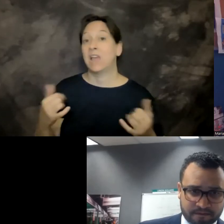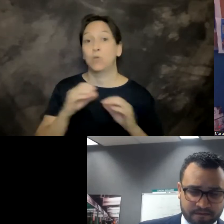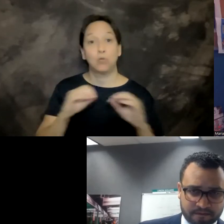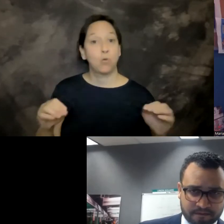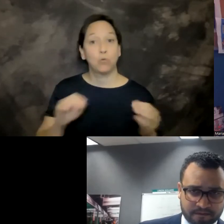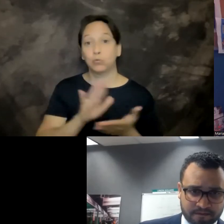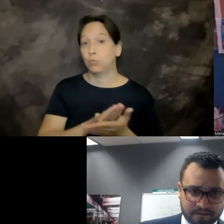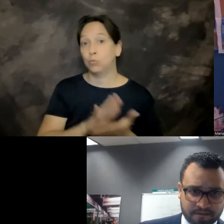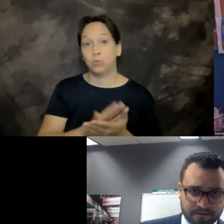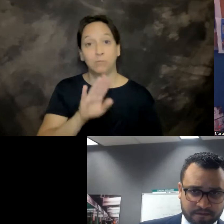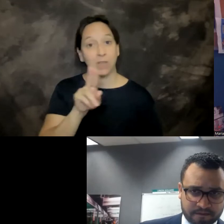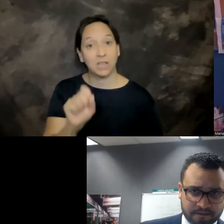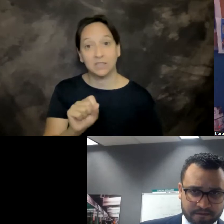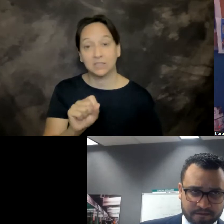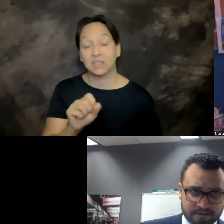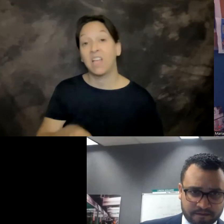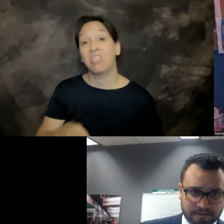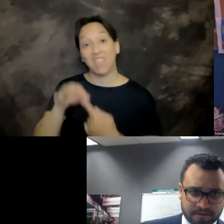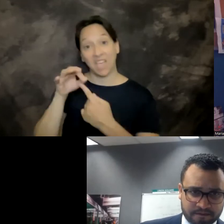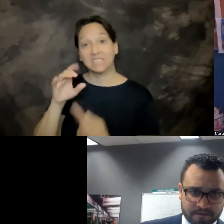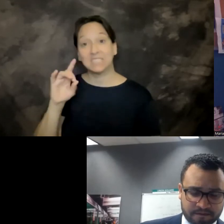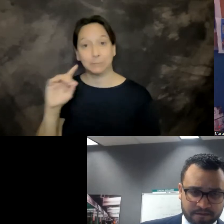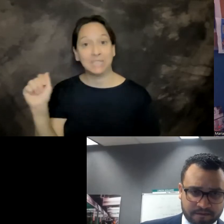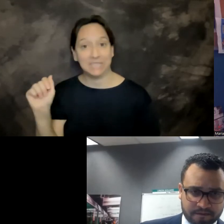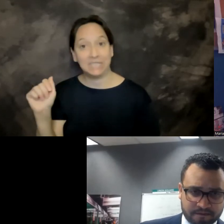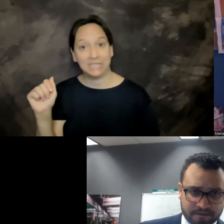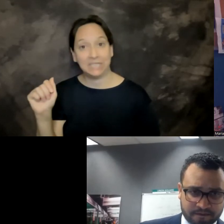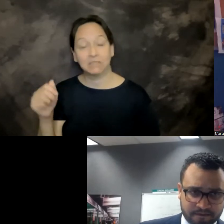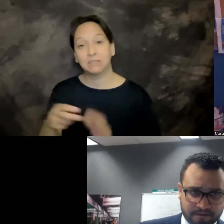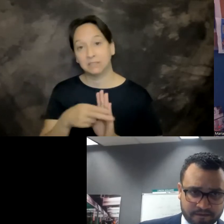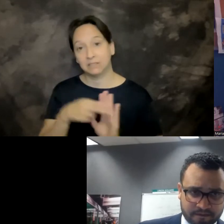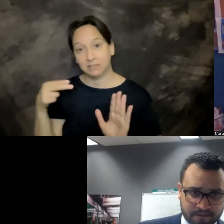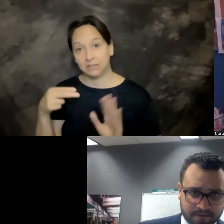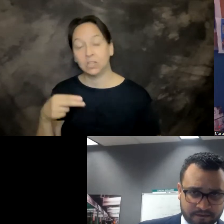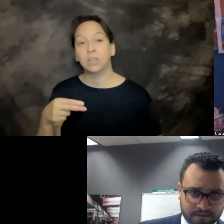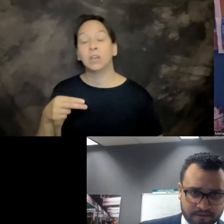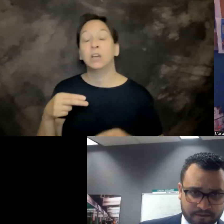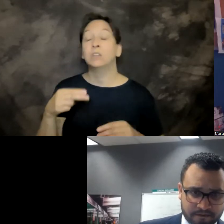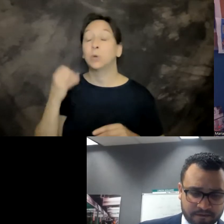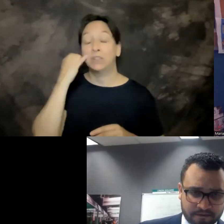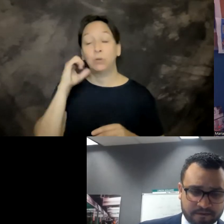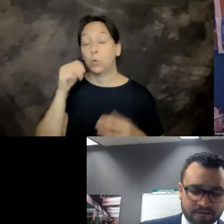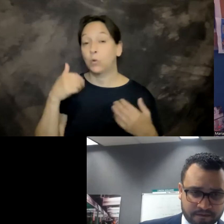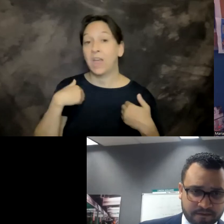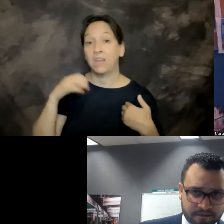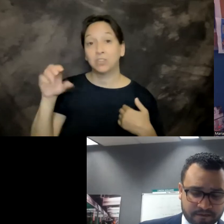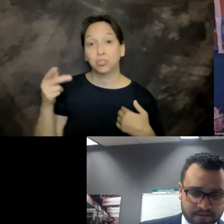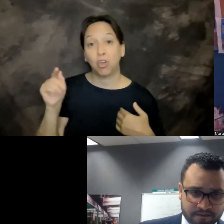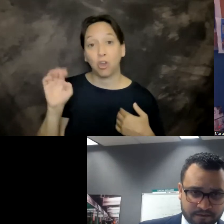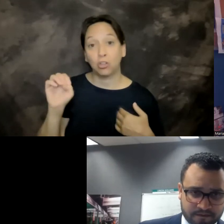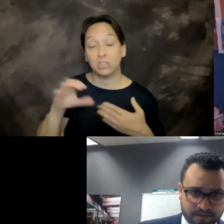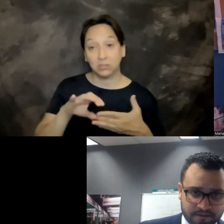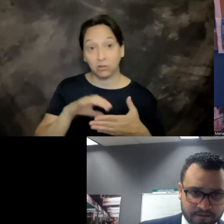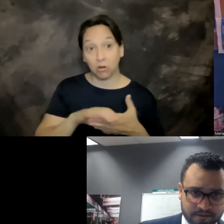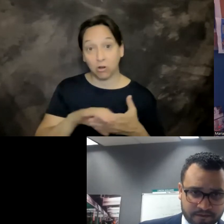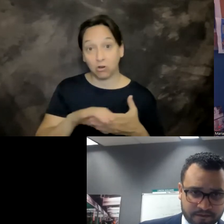have a disability. And so for those students who've yet to receive a Charlie card, if they do